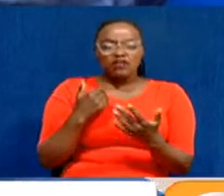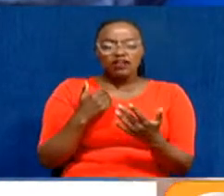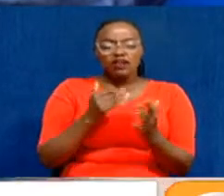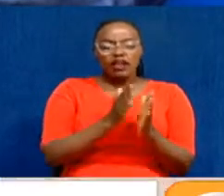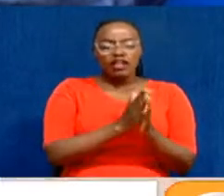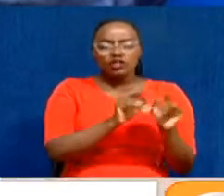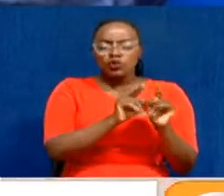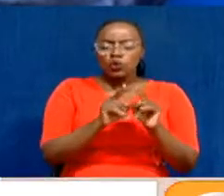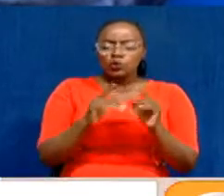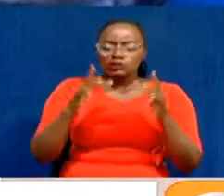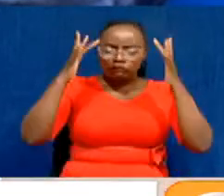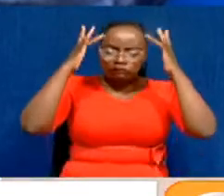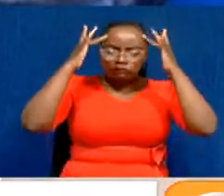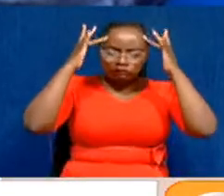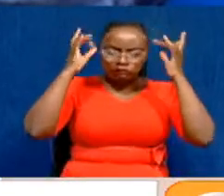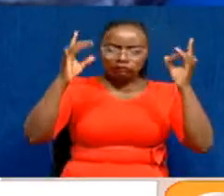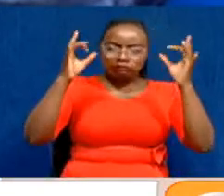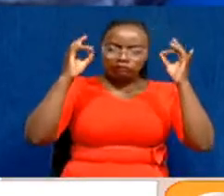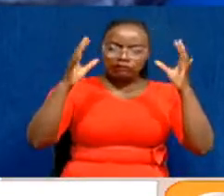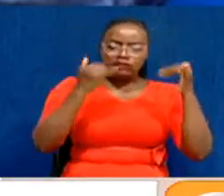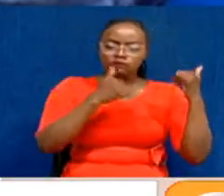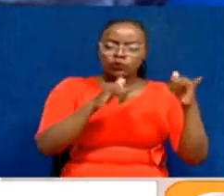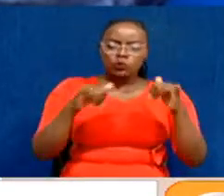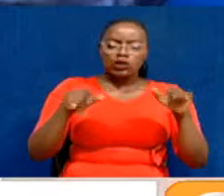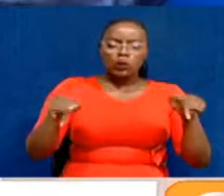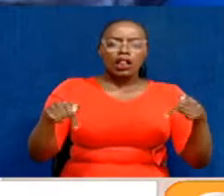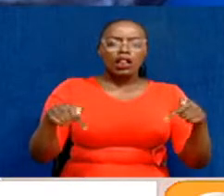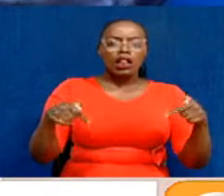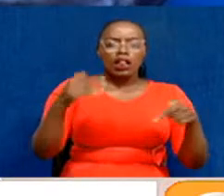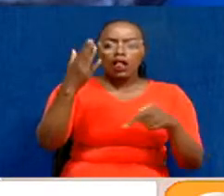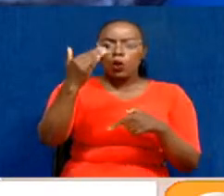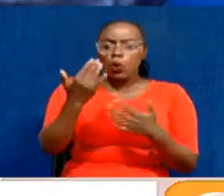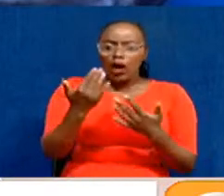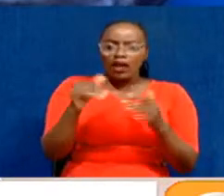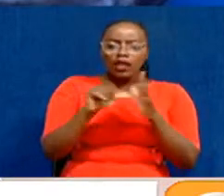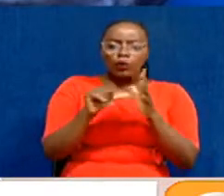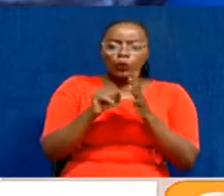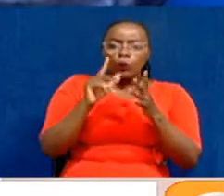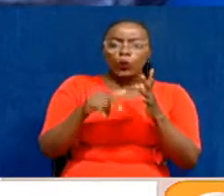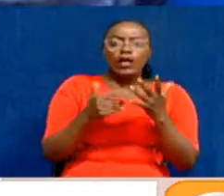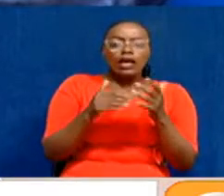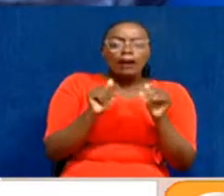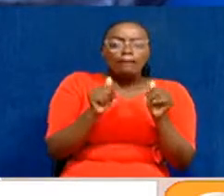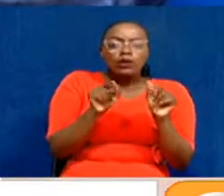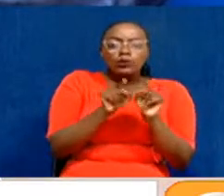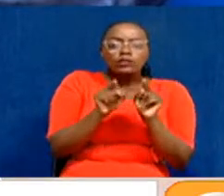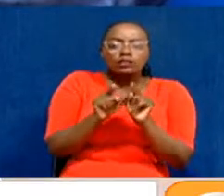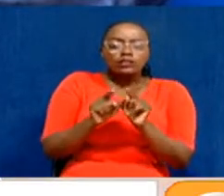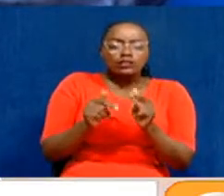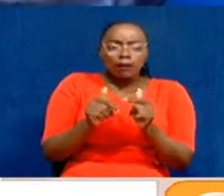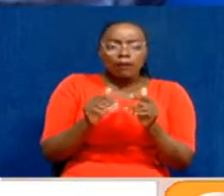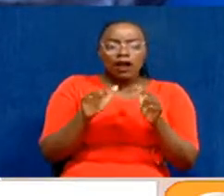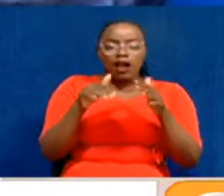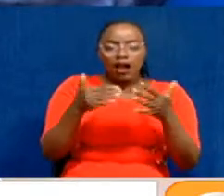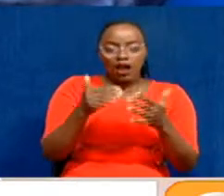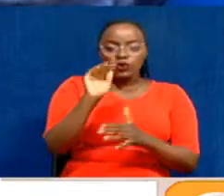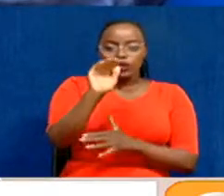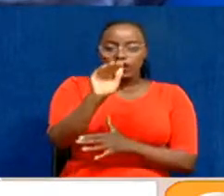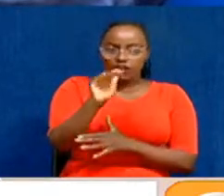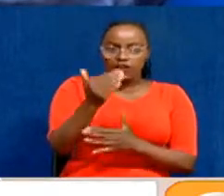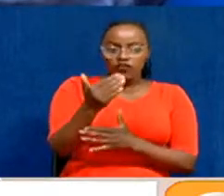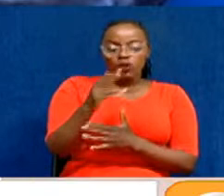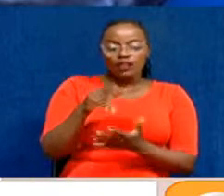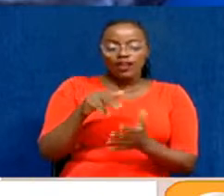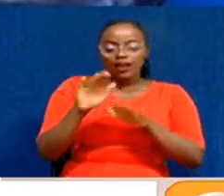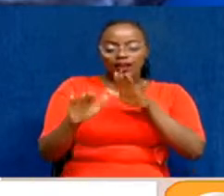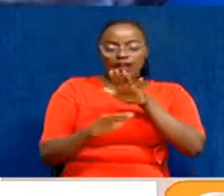are spending sleepless nights, probably shaking like leaves, with a nightmare of that yet to be spotted animal called the